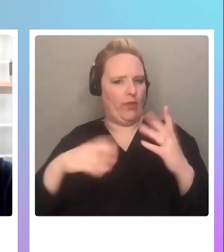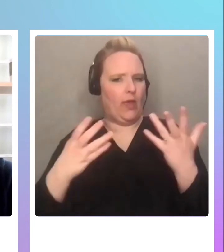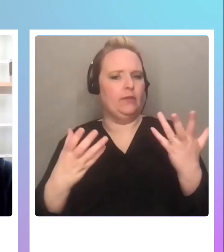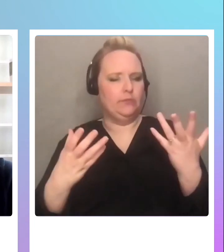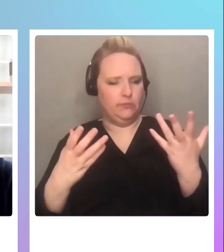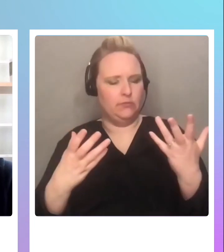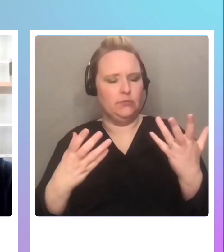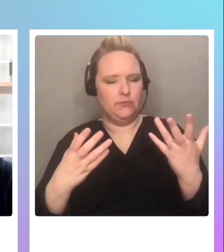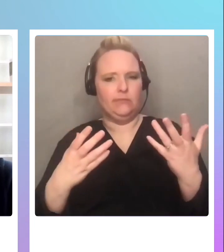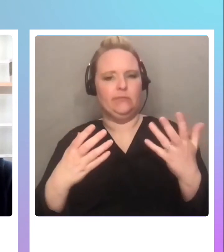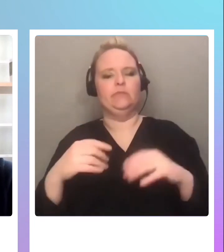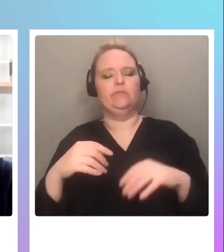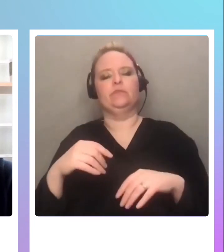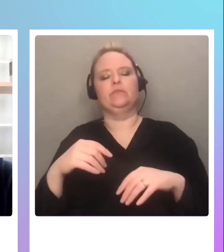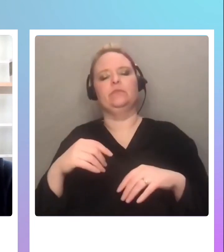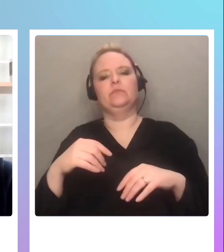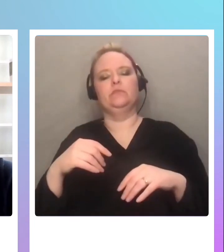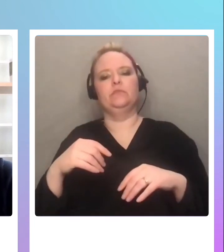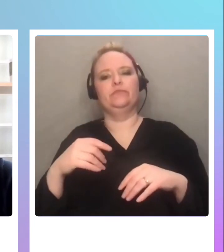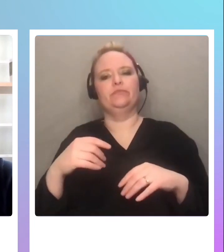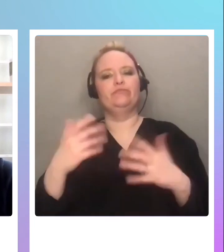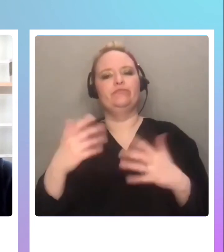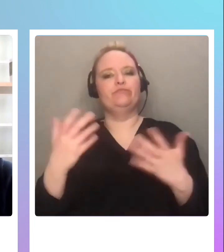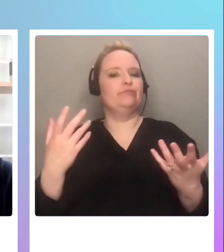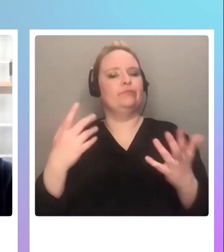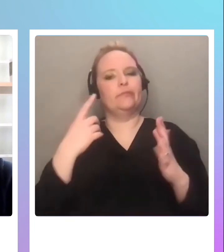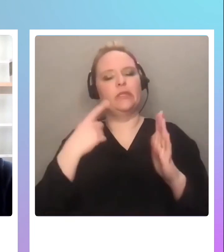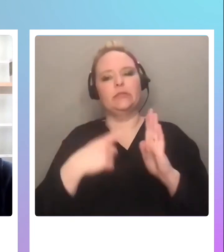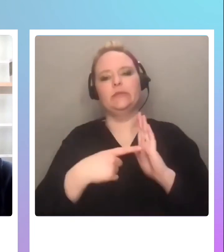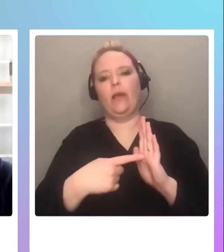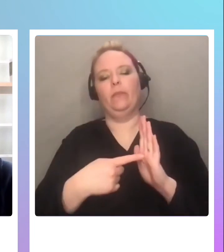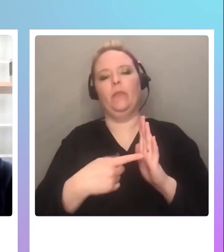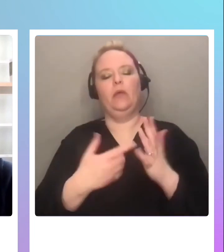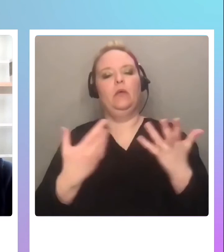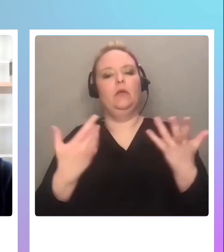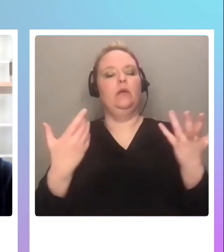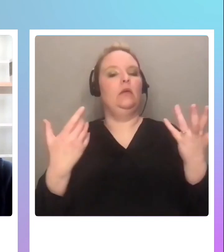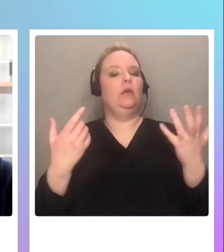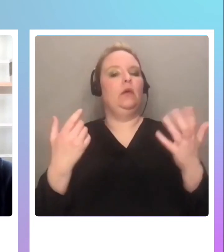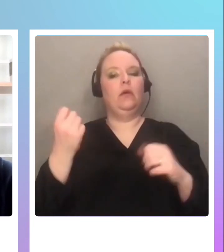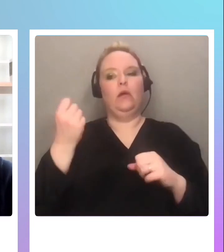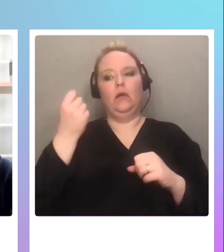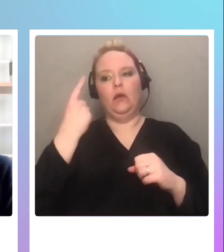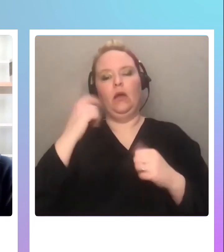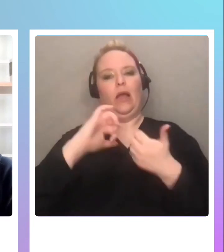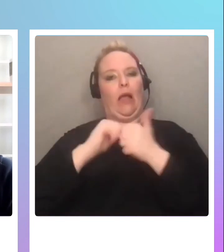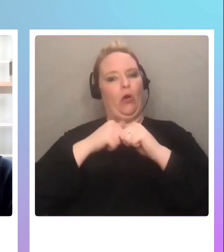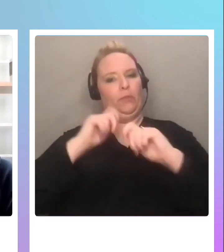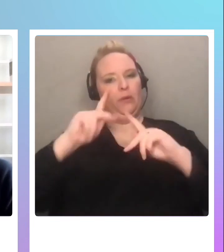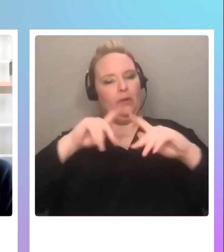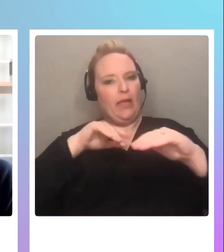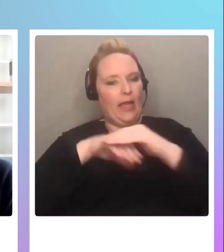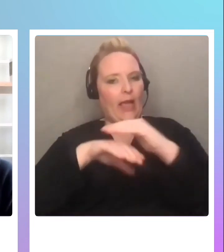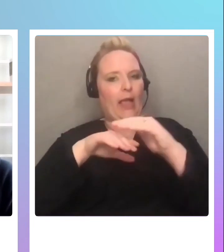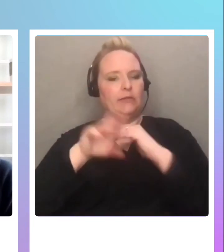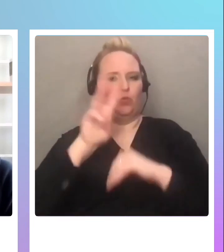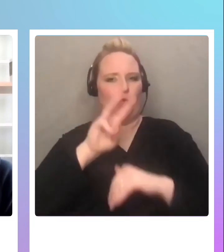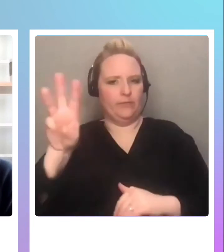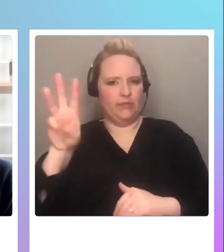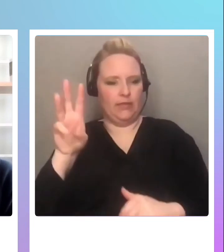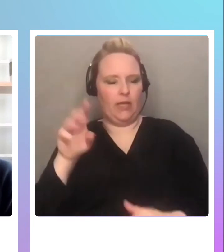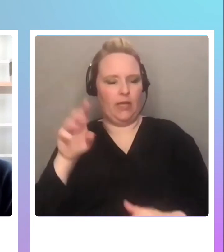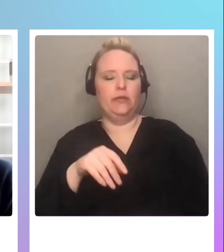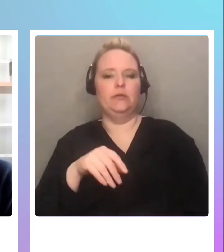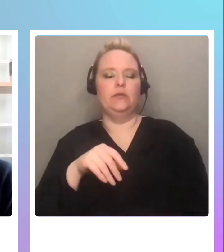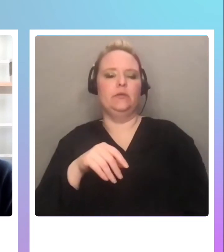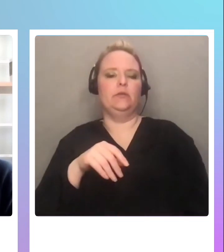There's, understanding just about how people gain access to a site with you just understanding